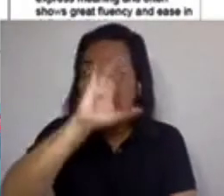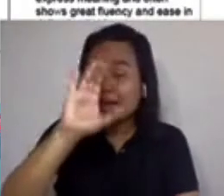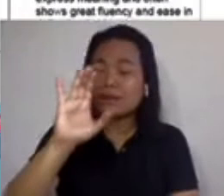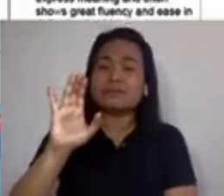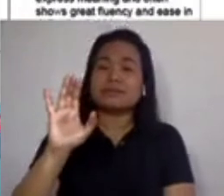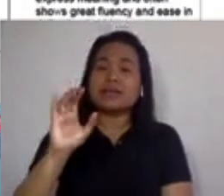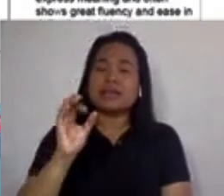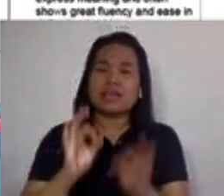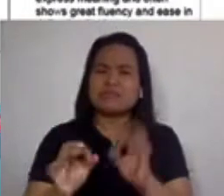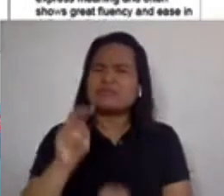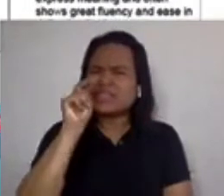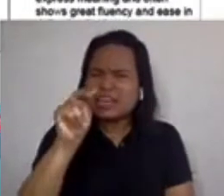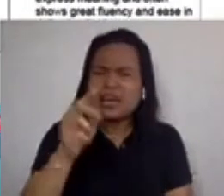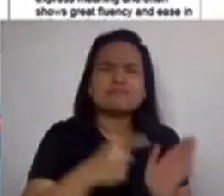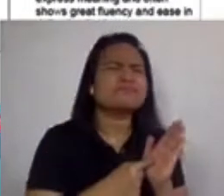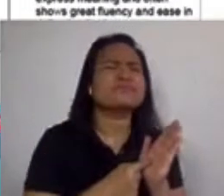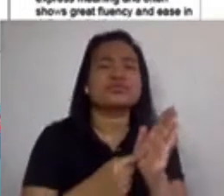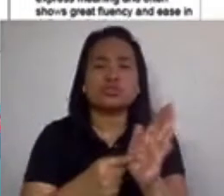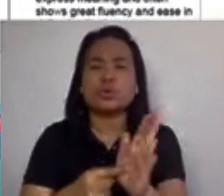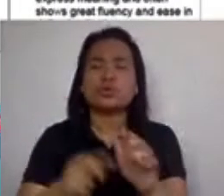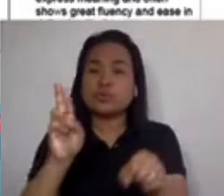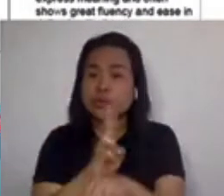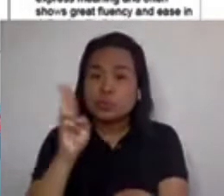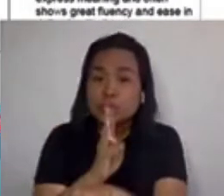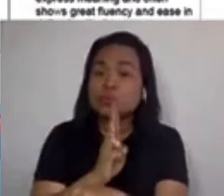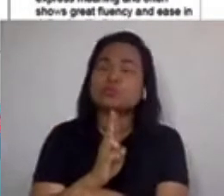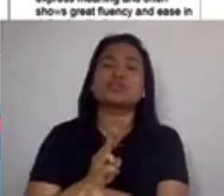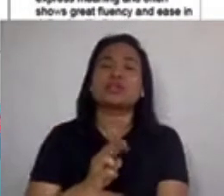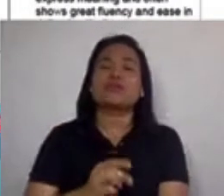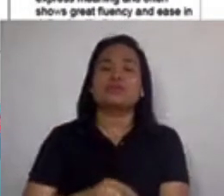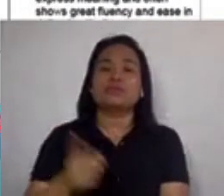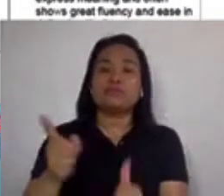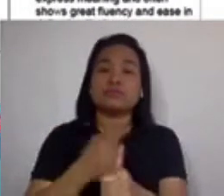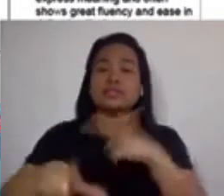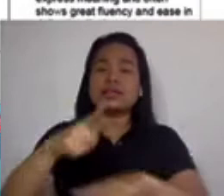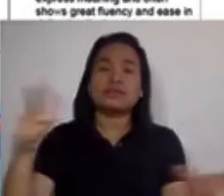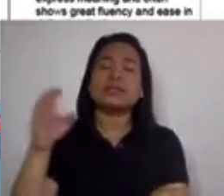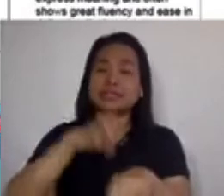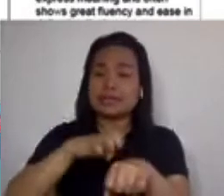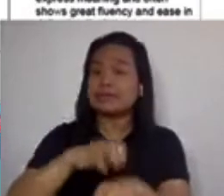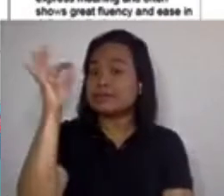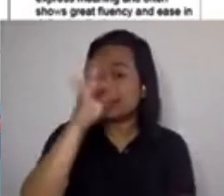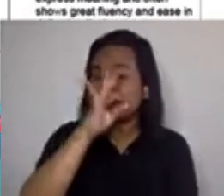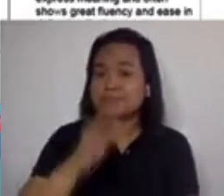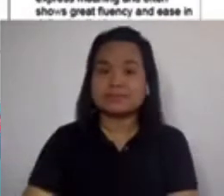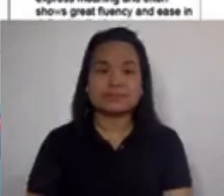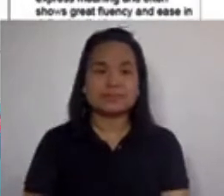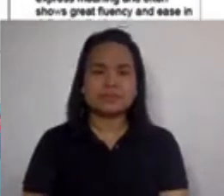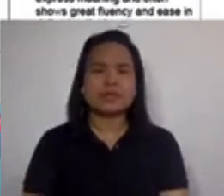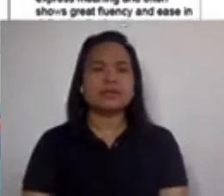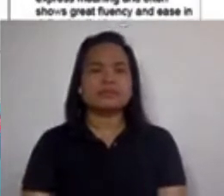display proficient use of mother tongue, Filipino, and English. So as you can see in our